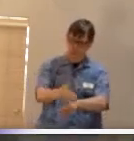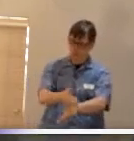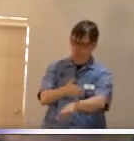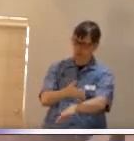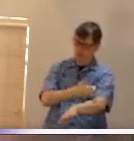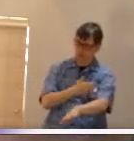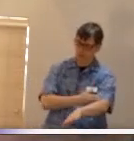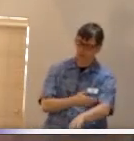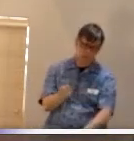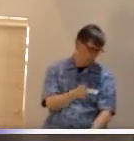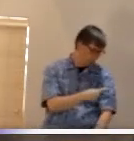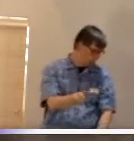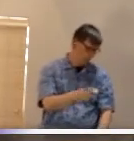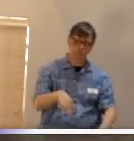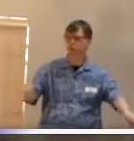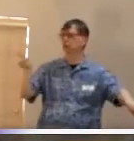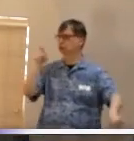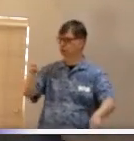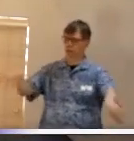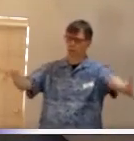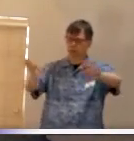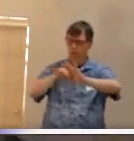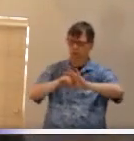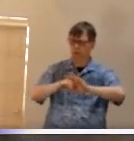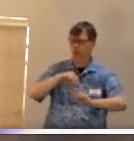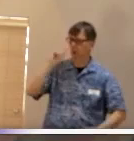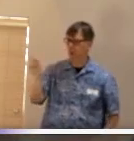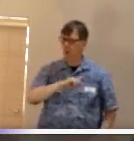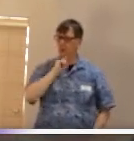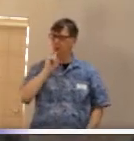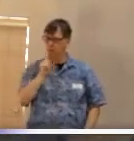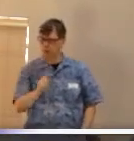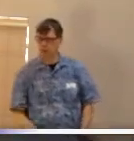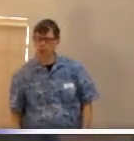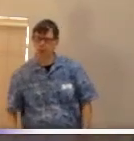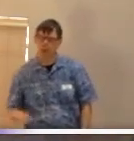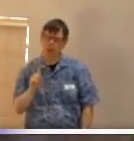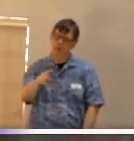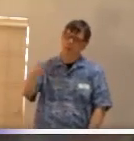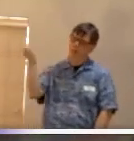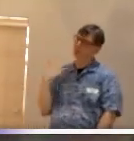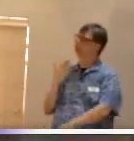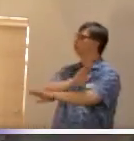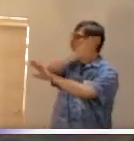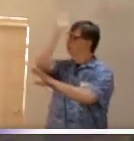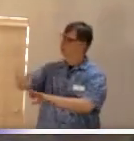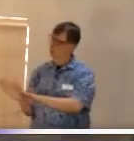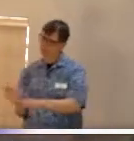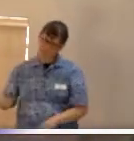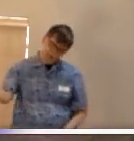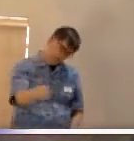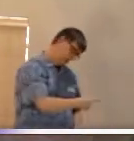in which you meet. Now, the truth is there only one, because the one that backs all of us is the one that we're always